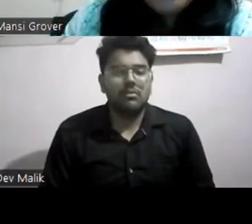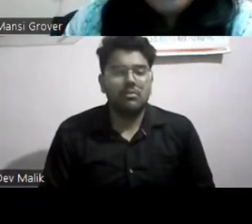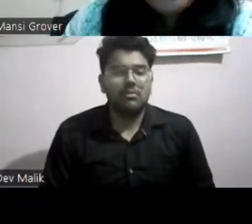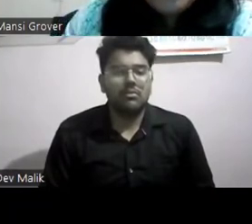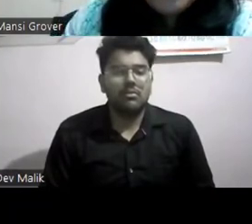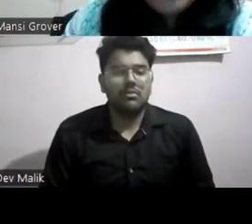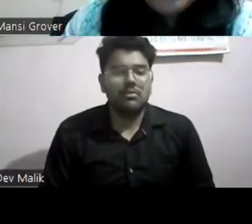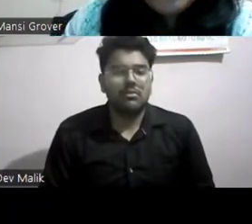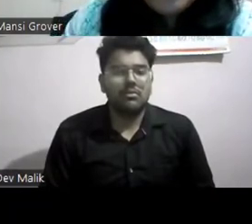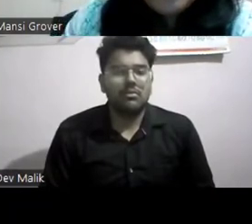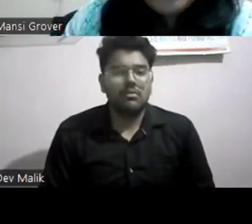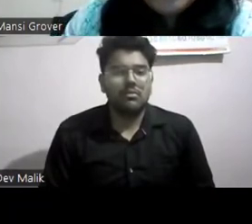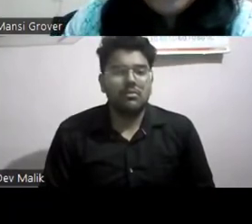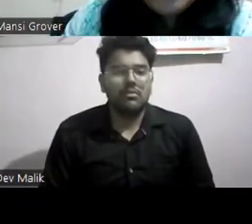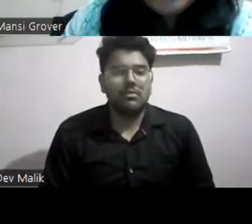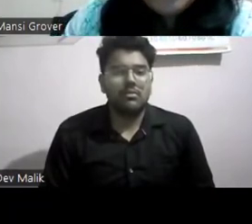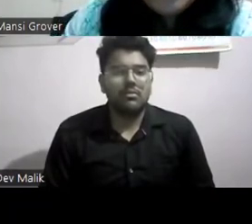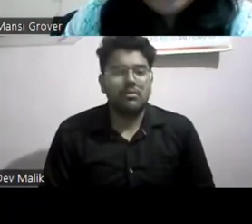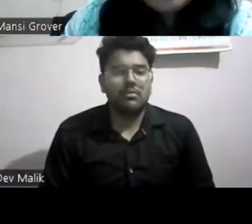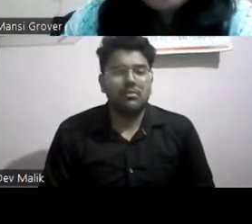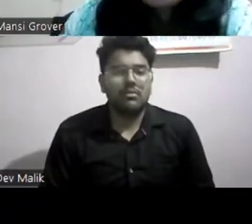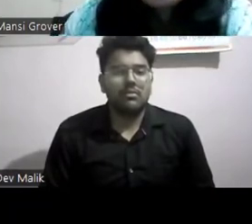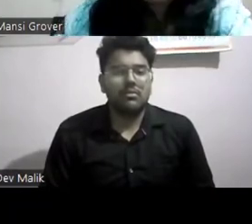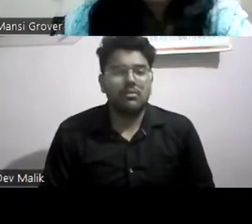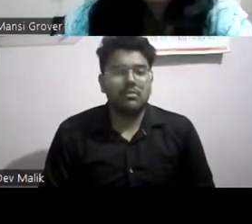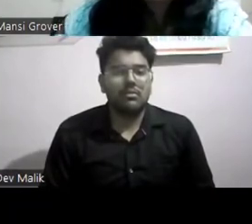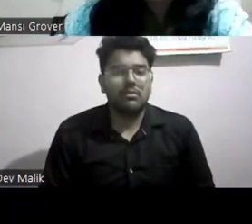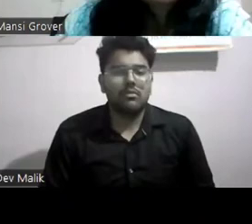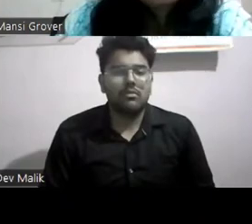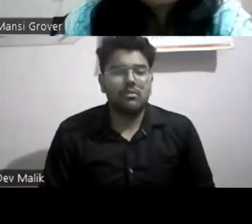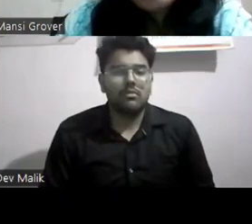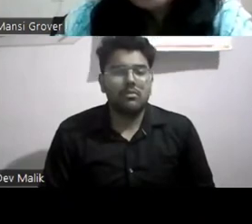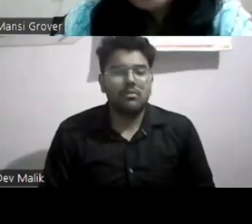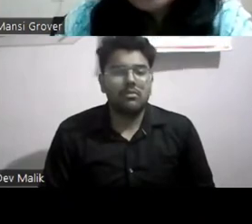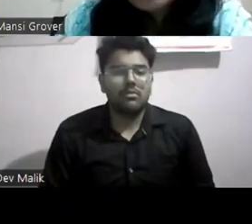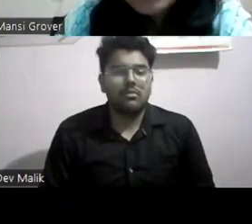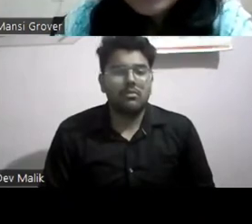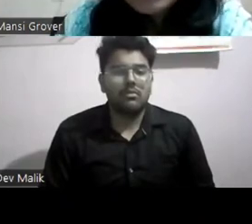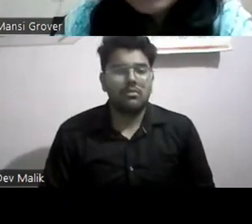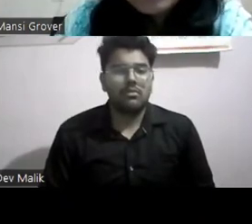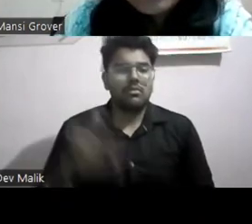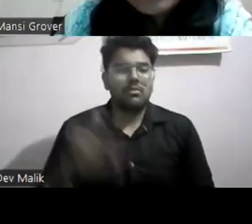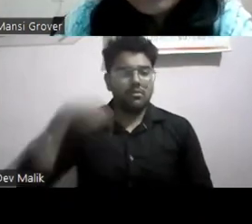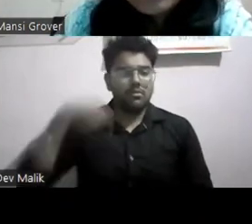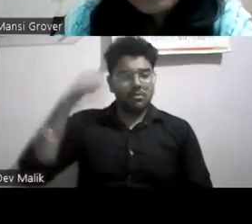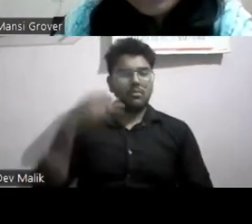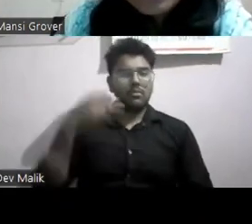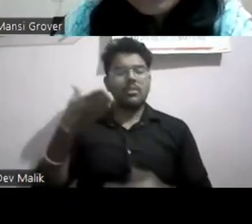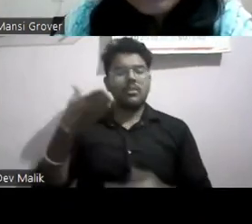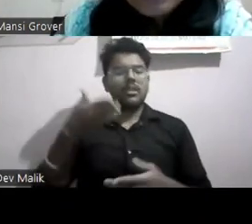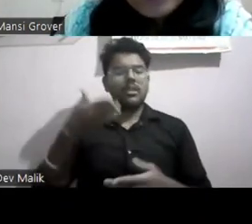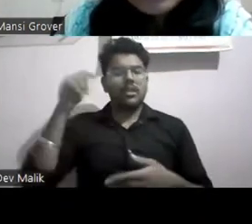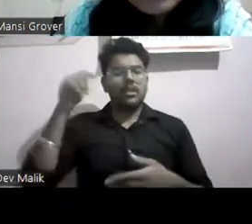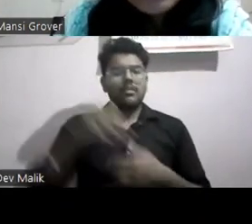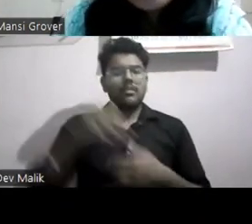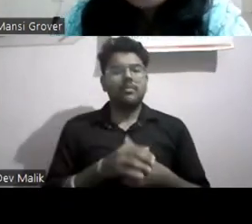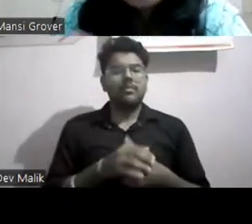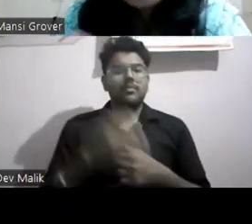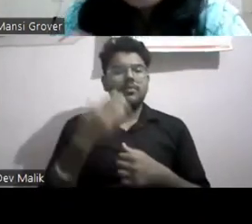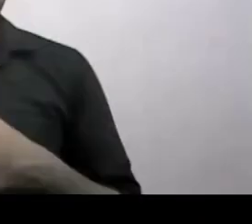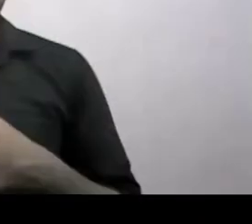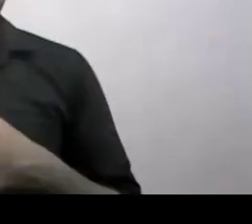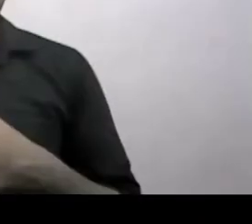Girls love compliments. Jaise, you have a beautiful smile. So this film got beautiful released, eyes, beautiful hair. Last